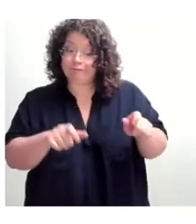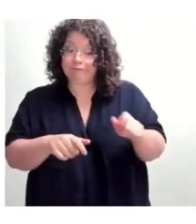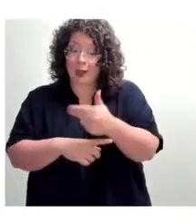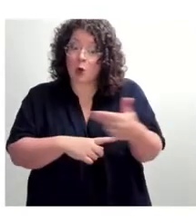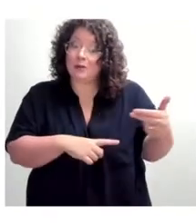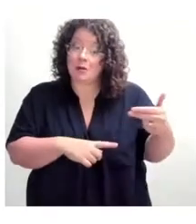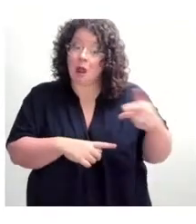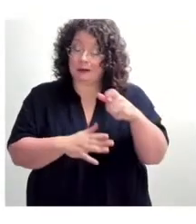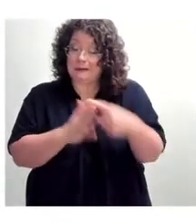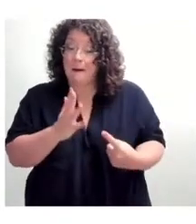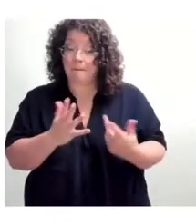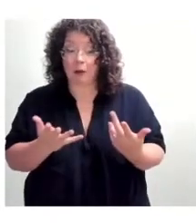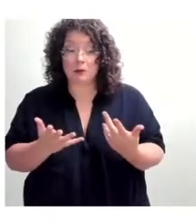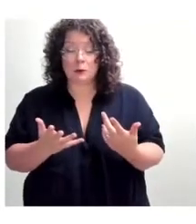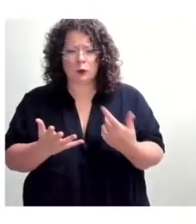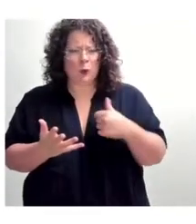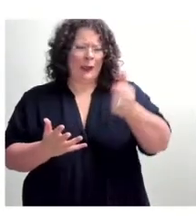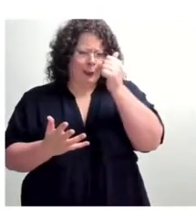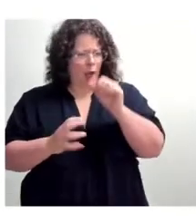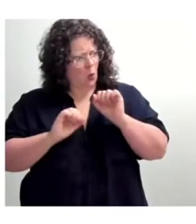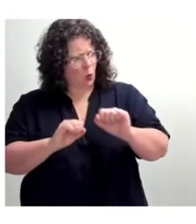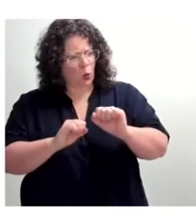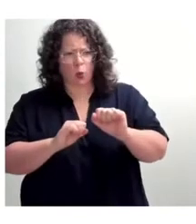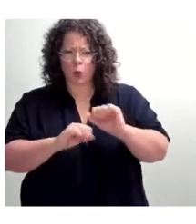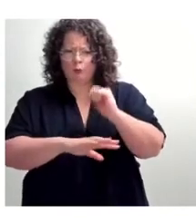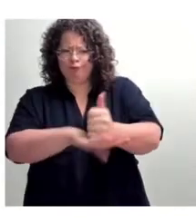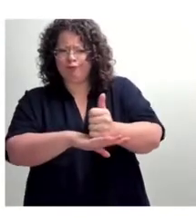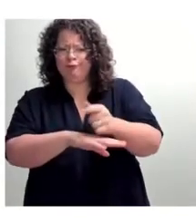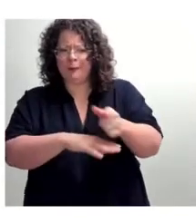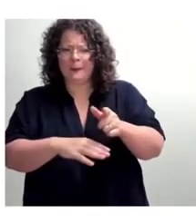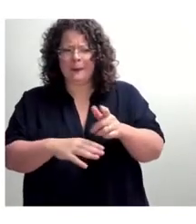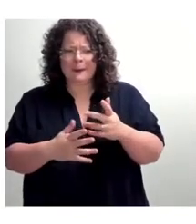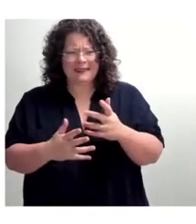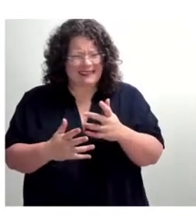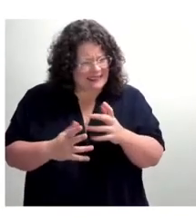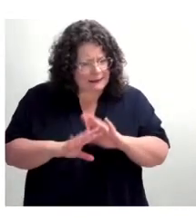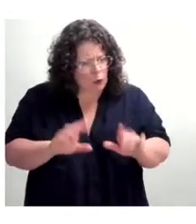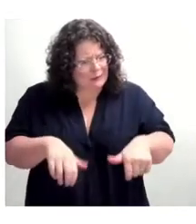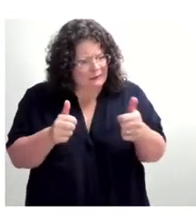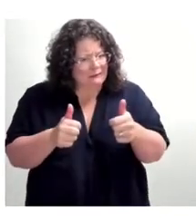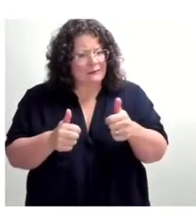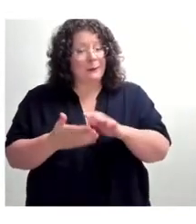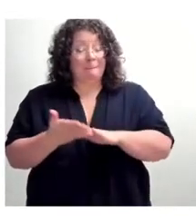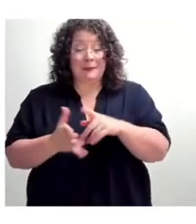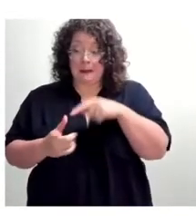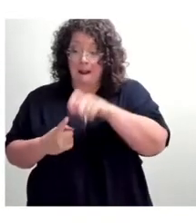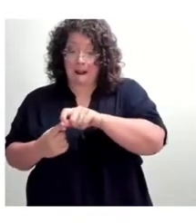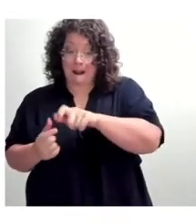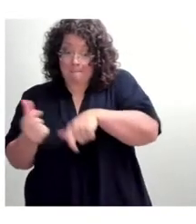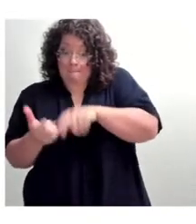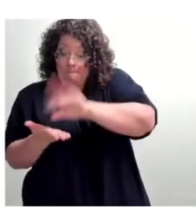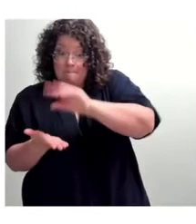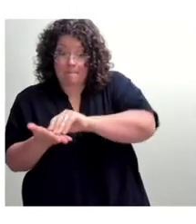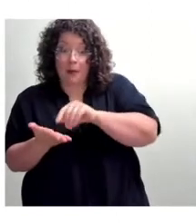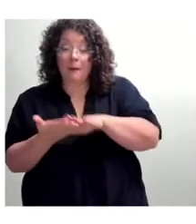there is access to disability-friendly facilities. It maps the mapping guides, gives them more guidance on the routes, and